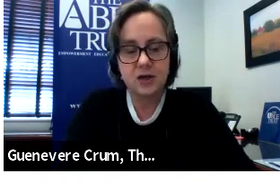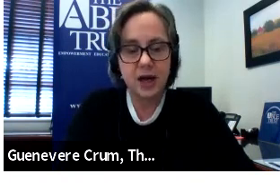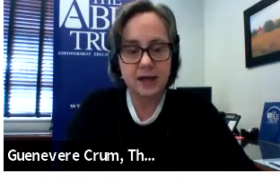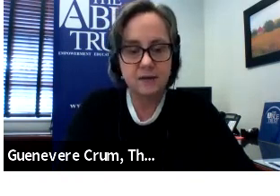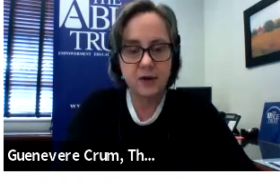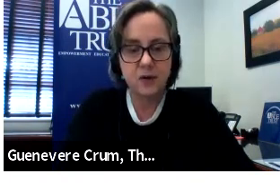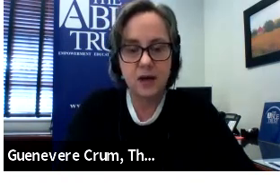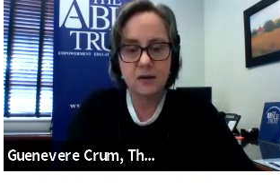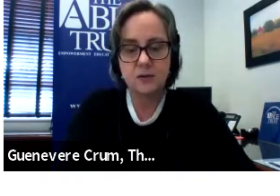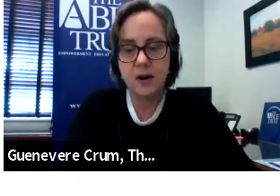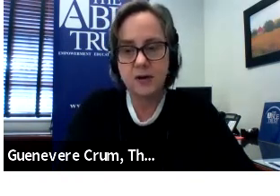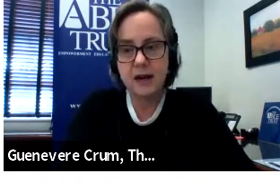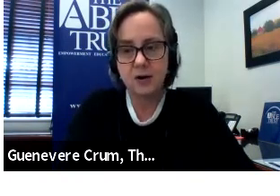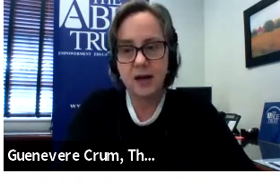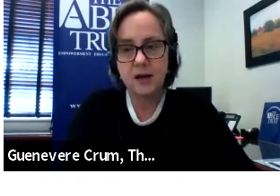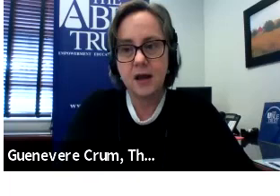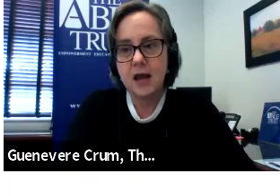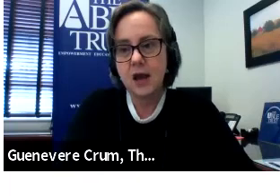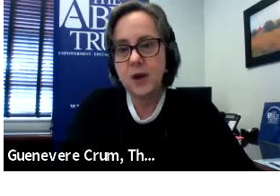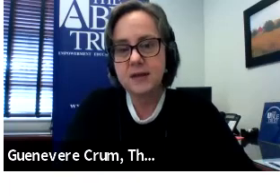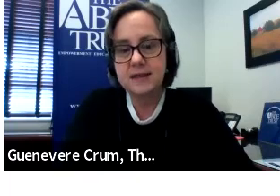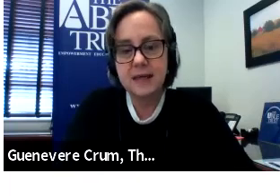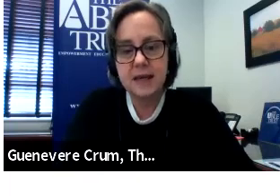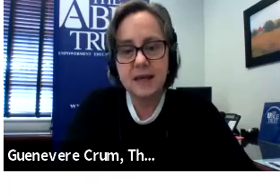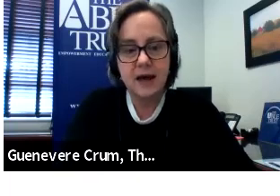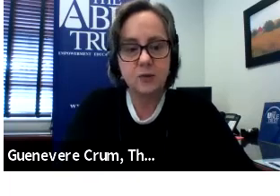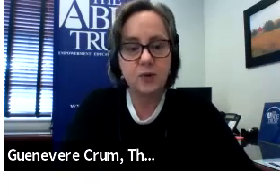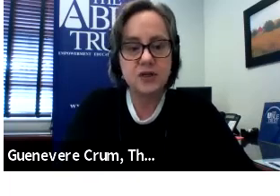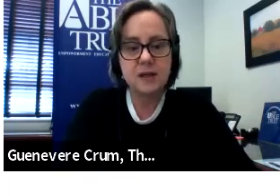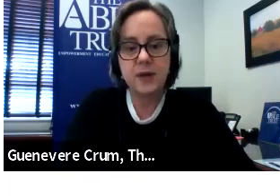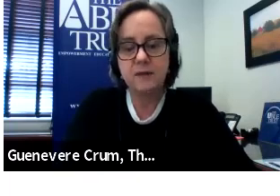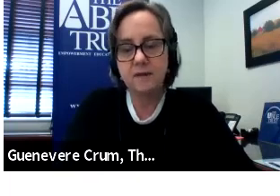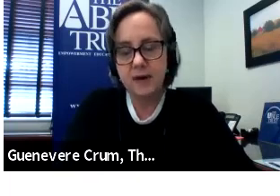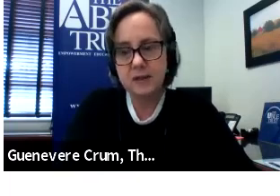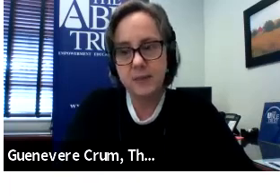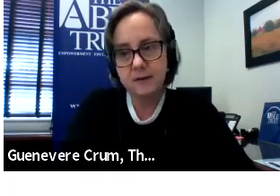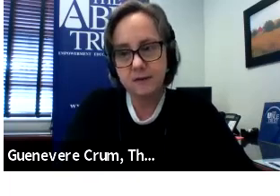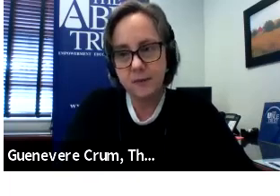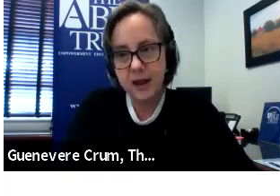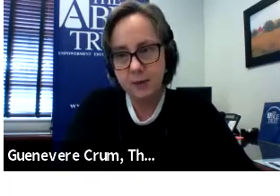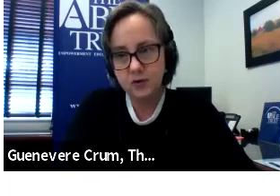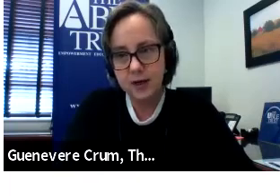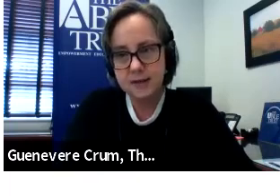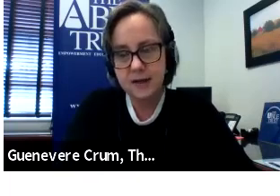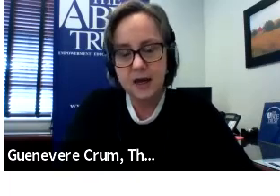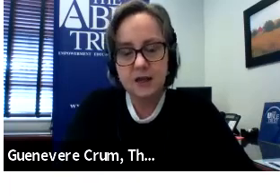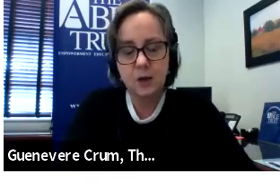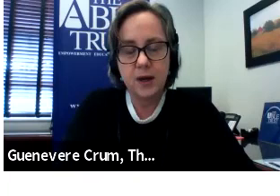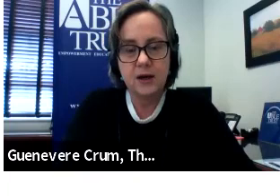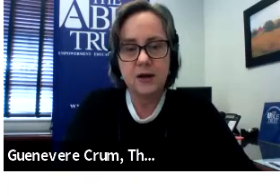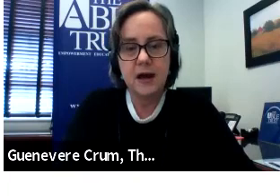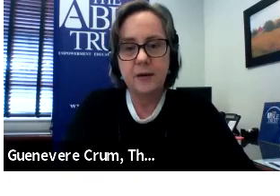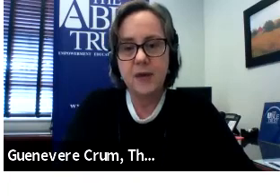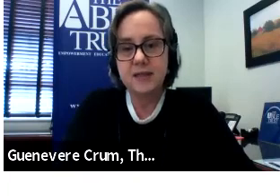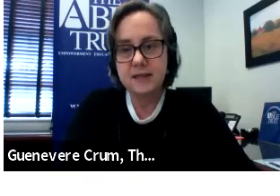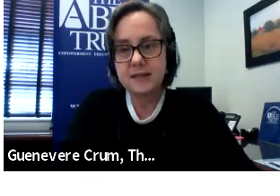relationships in Jacksonville and the surrounding area. And we could see that with just a bit of investment from the ABLE Trust, that